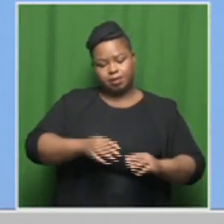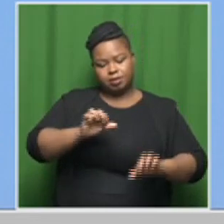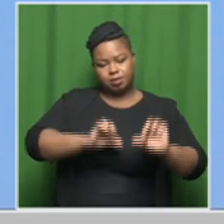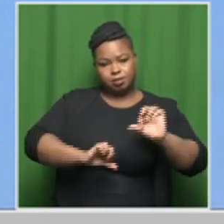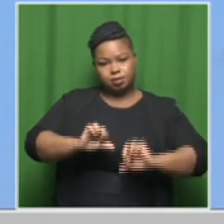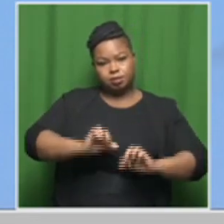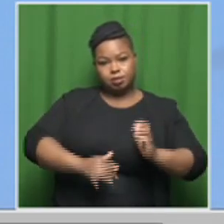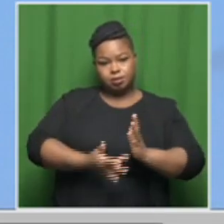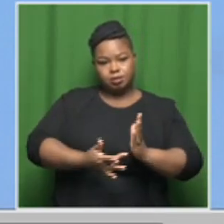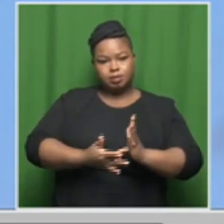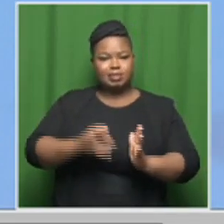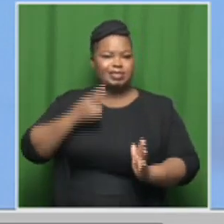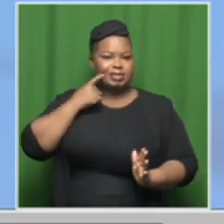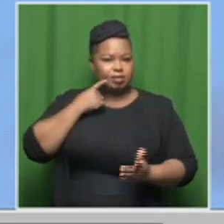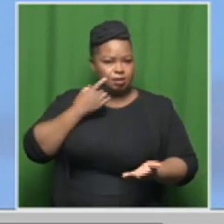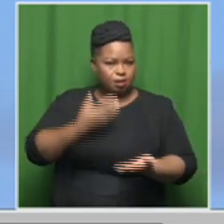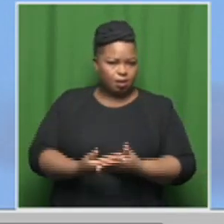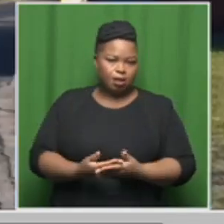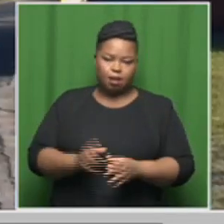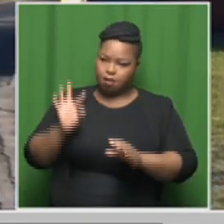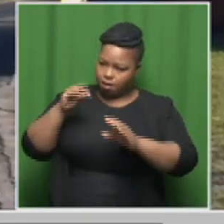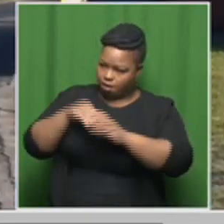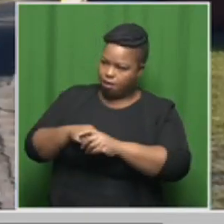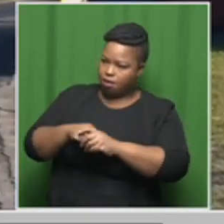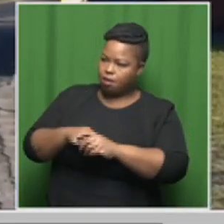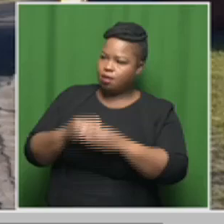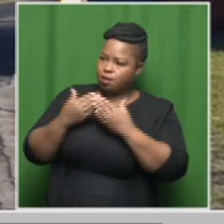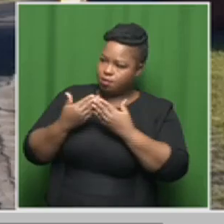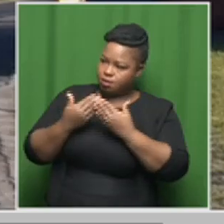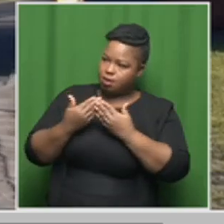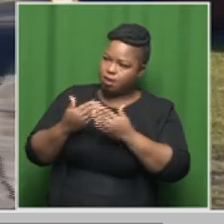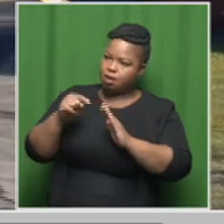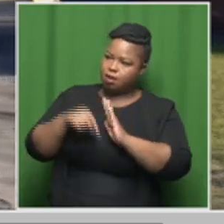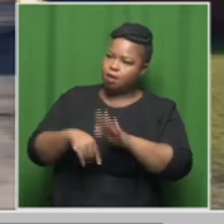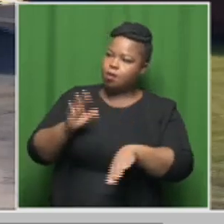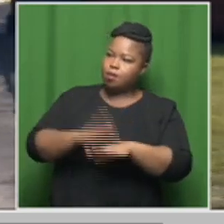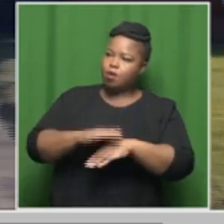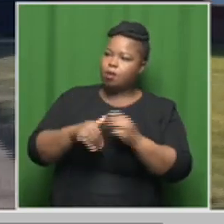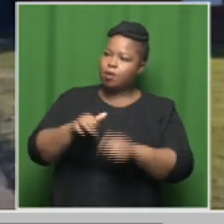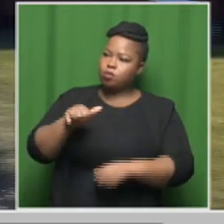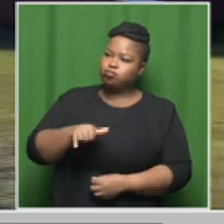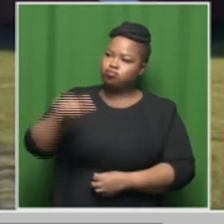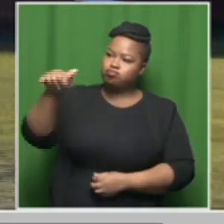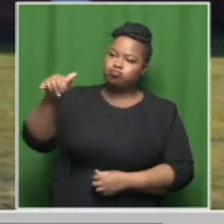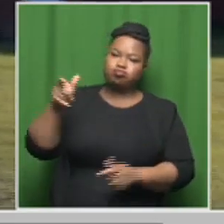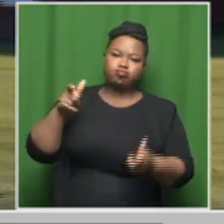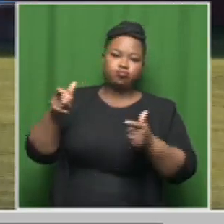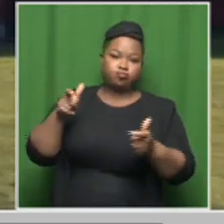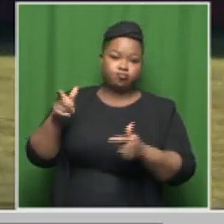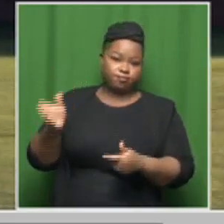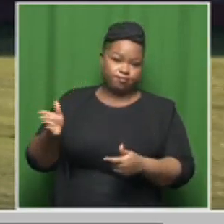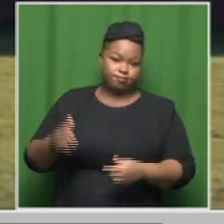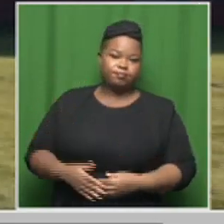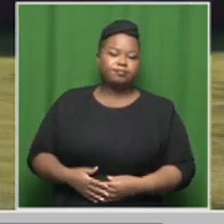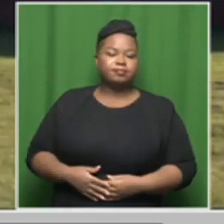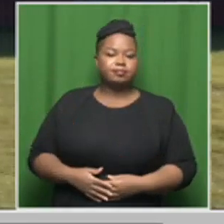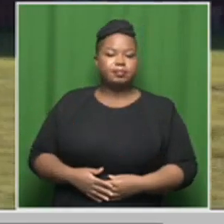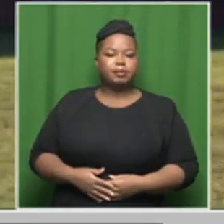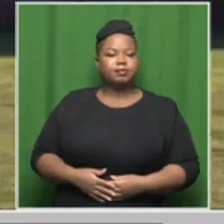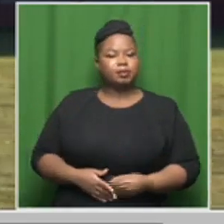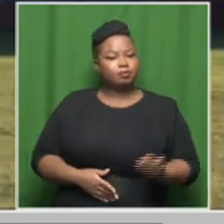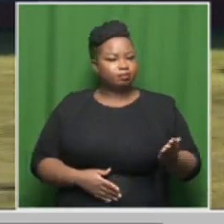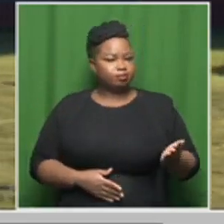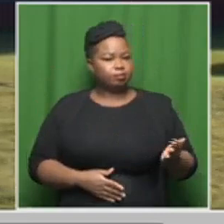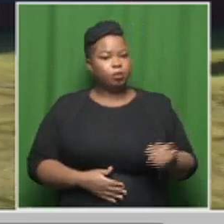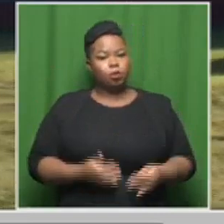to give them extra foot forward to get into the spaces of aerospace, maritime as well. But I'm joined